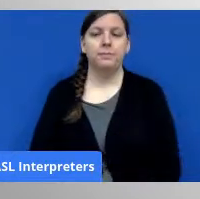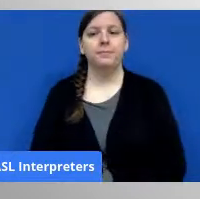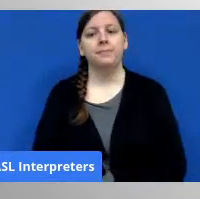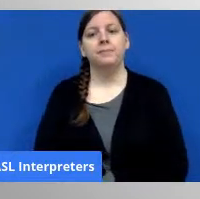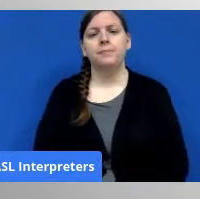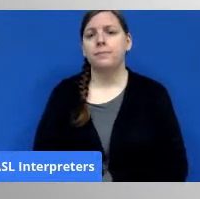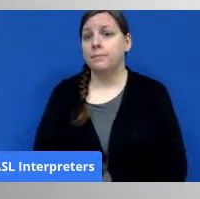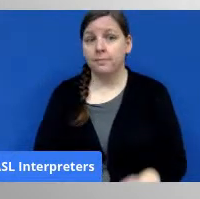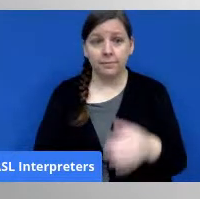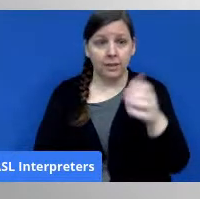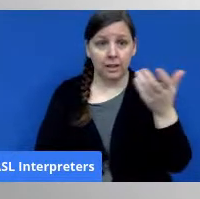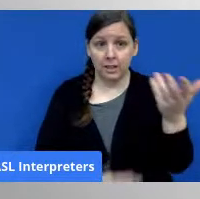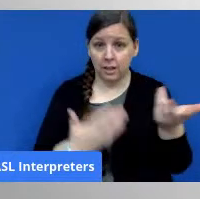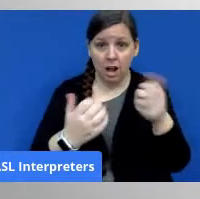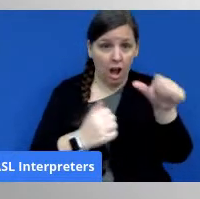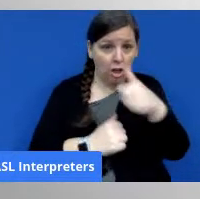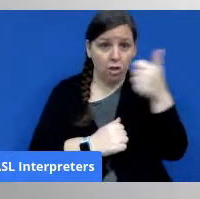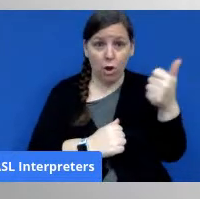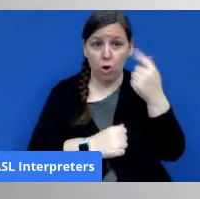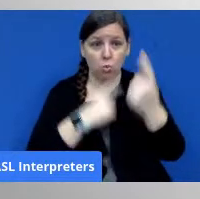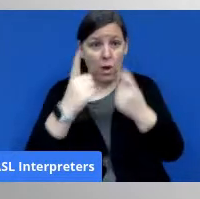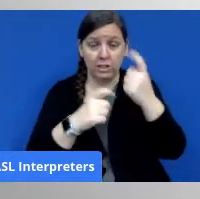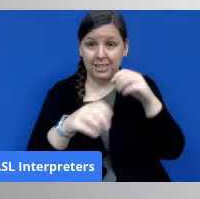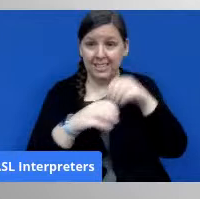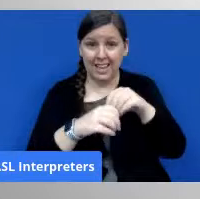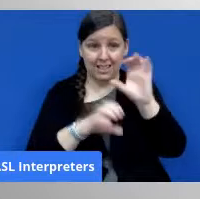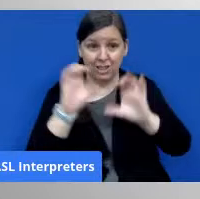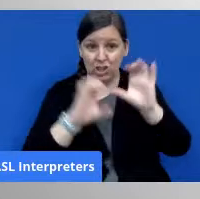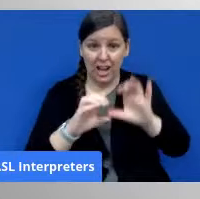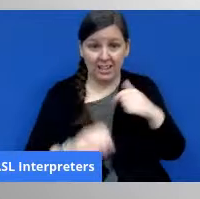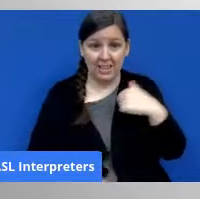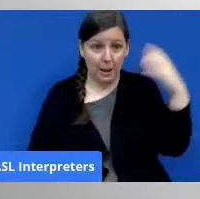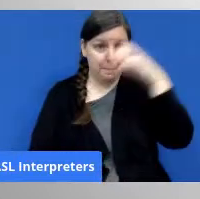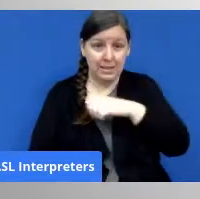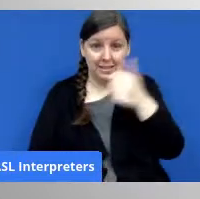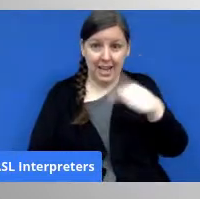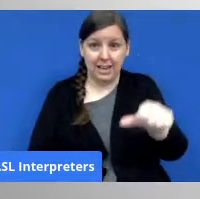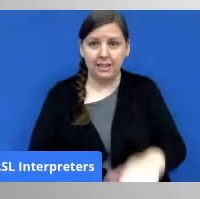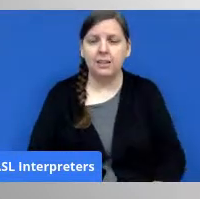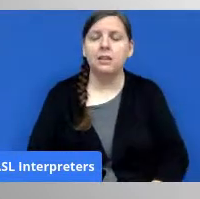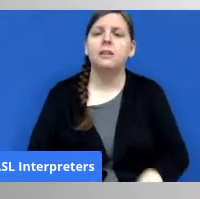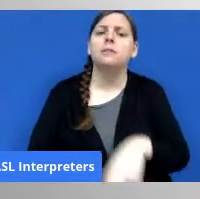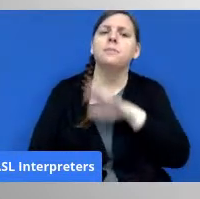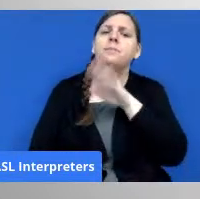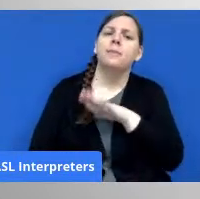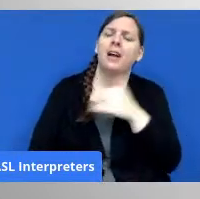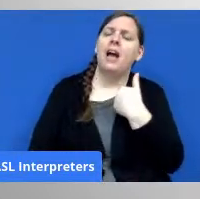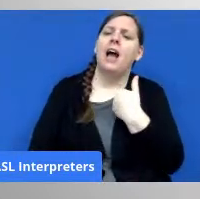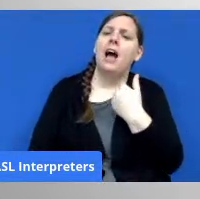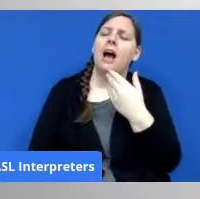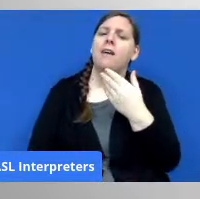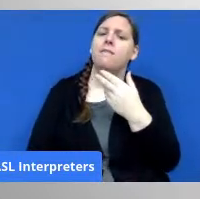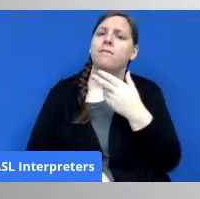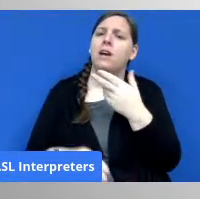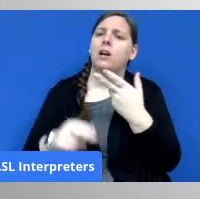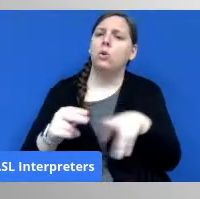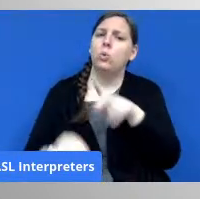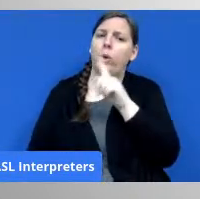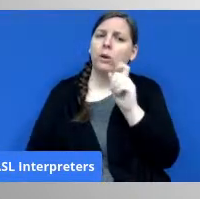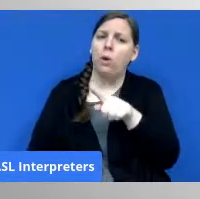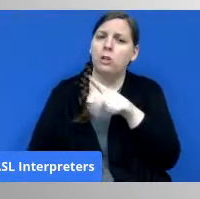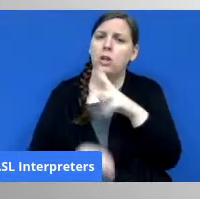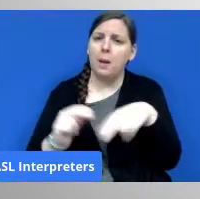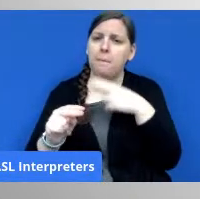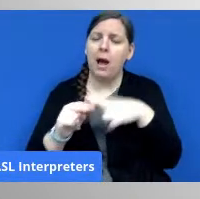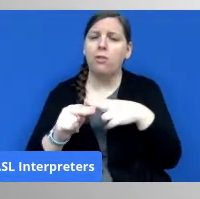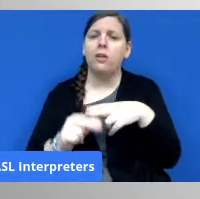Were there any questions in the chat? I'm sorry, did I miss any? I just got one quick one about, are you in the Grow